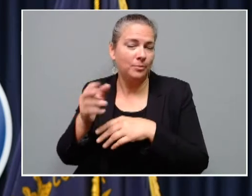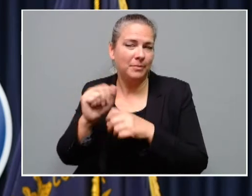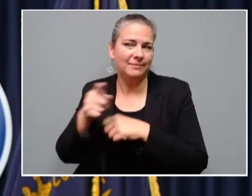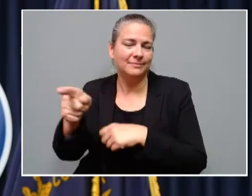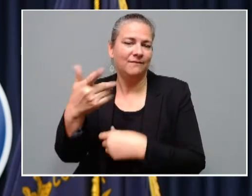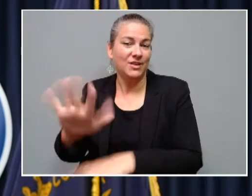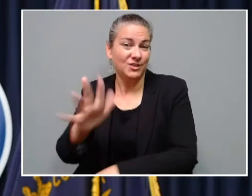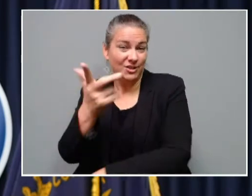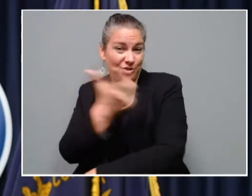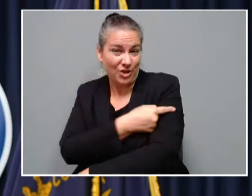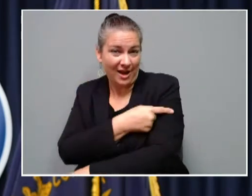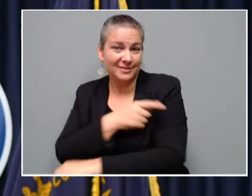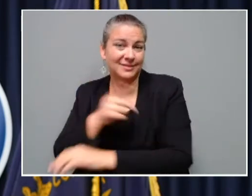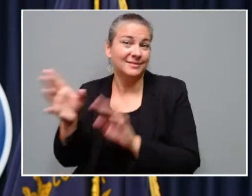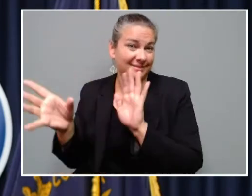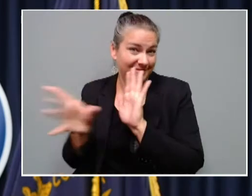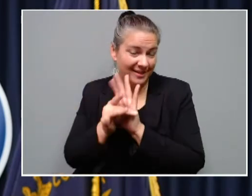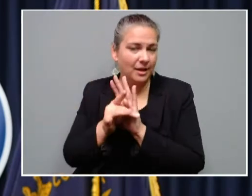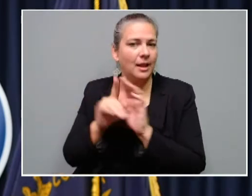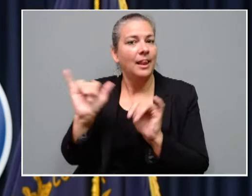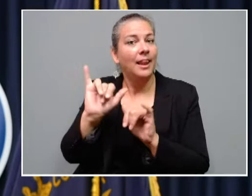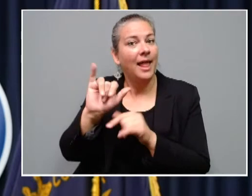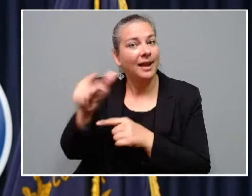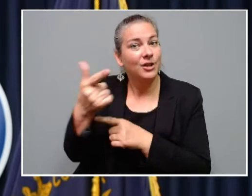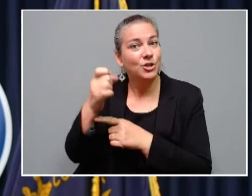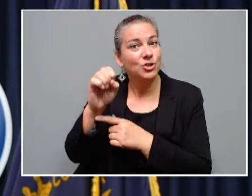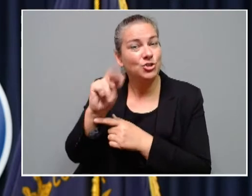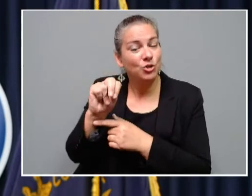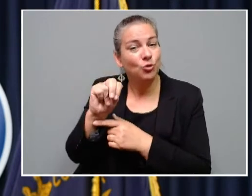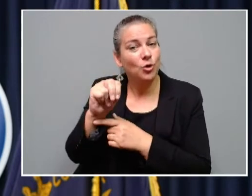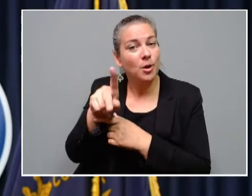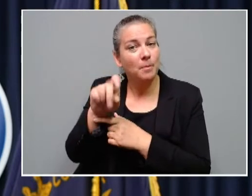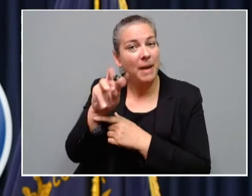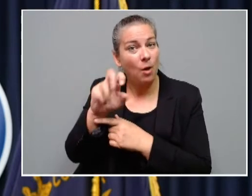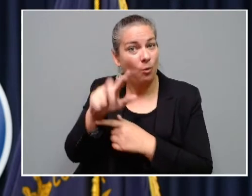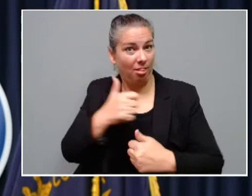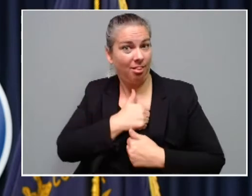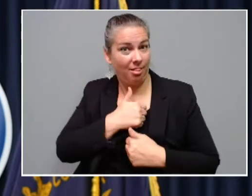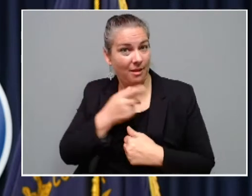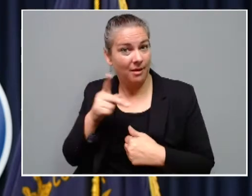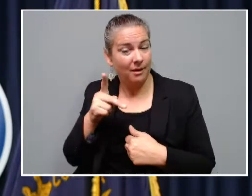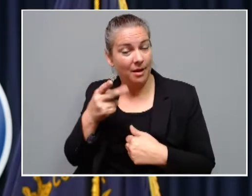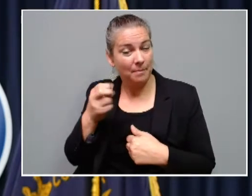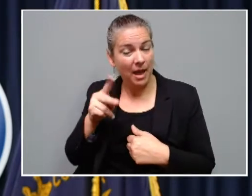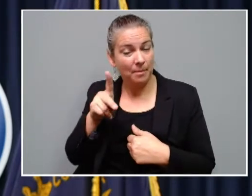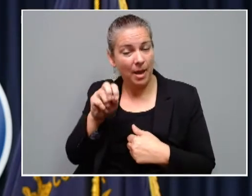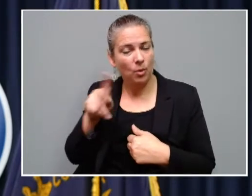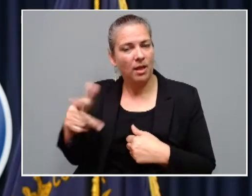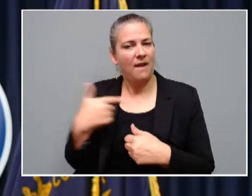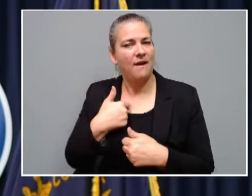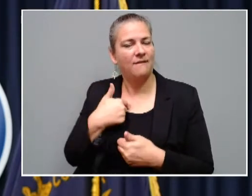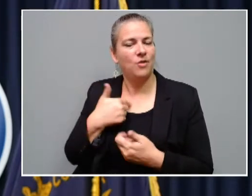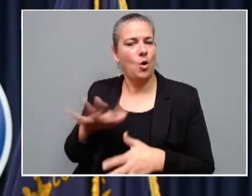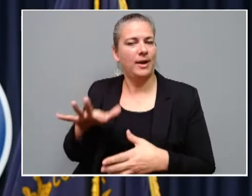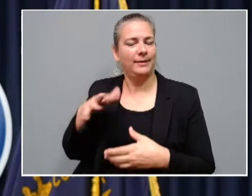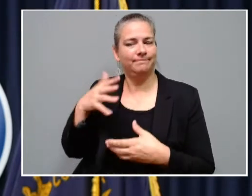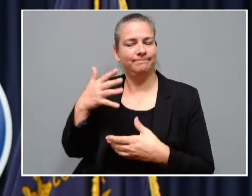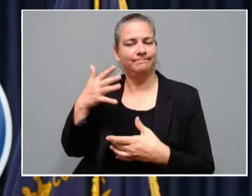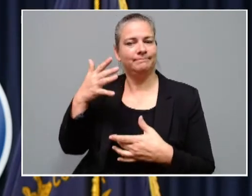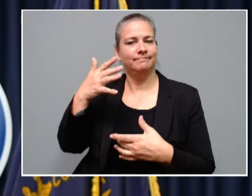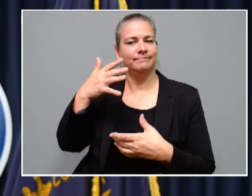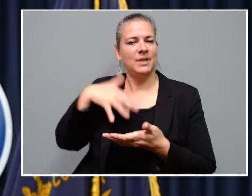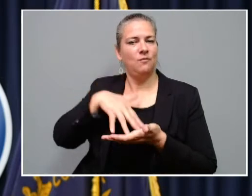Powell, are from folks that have an underlying condition that made them vulnerable when we first started this thing that we talked